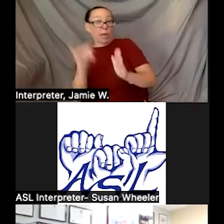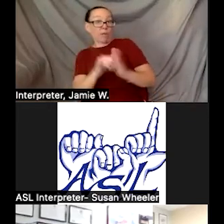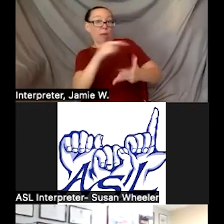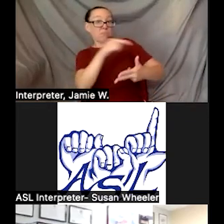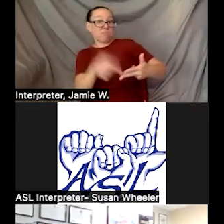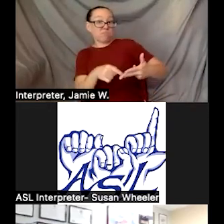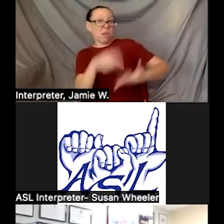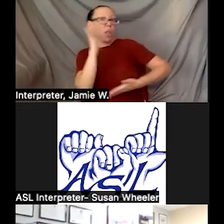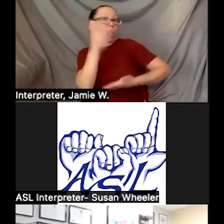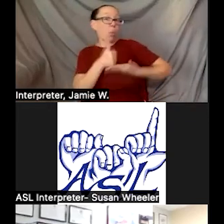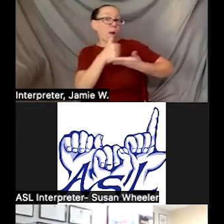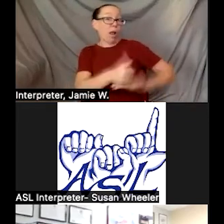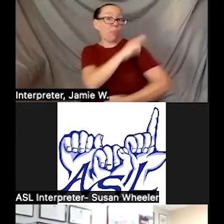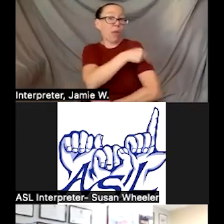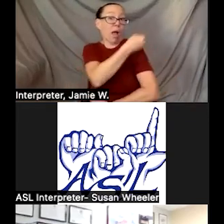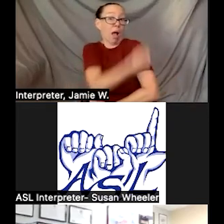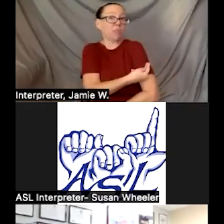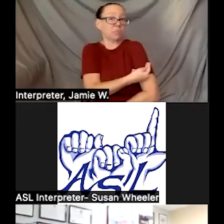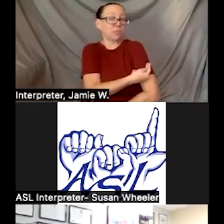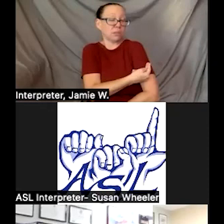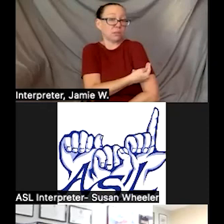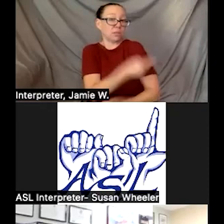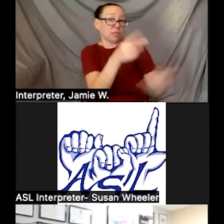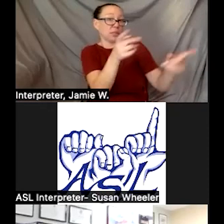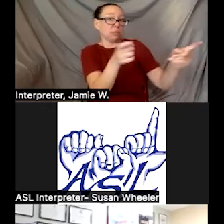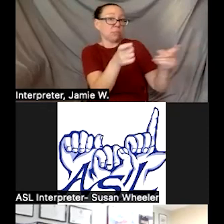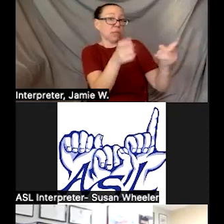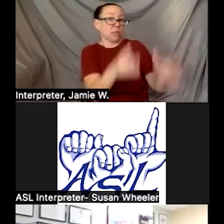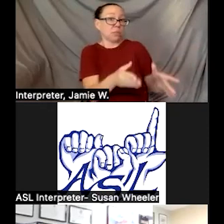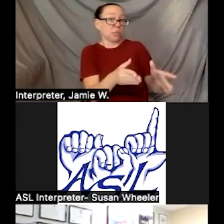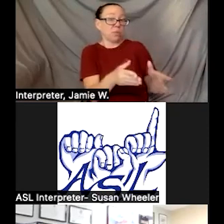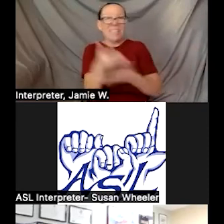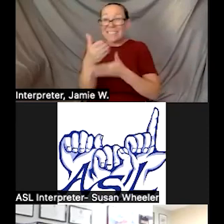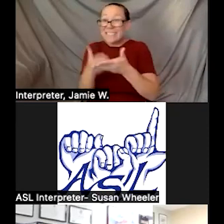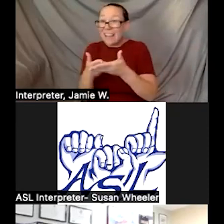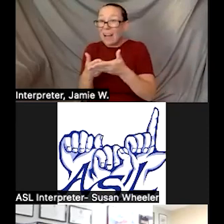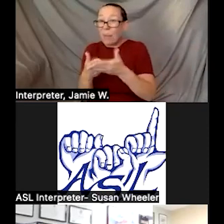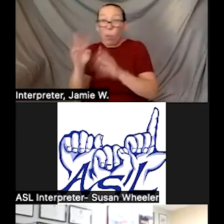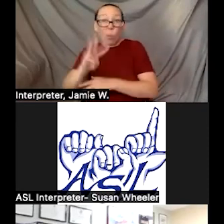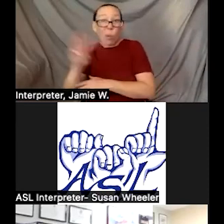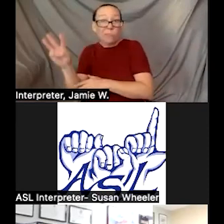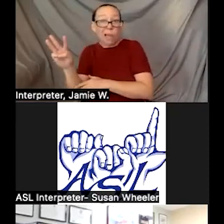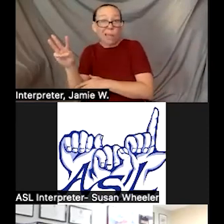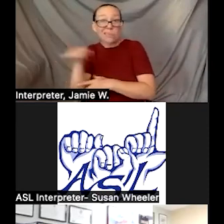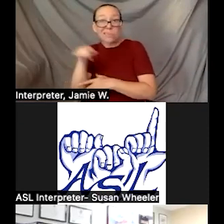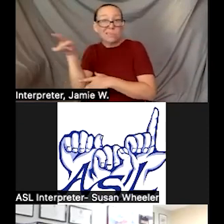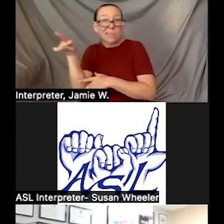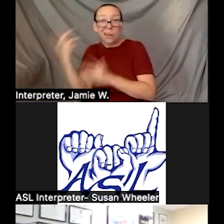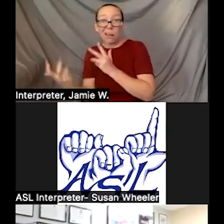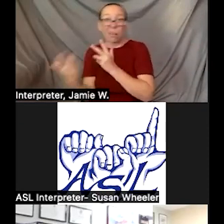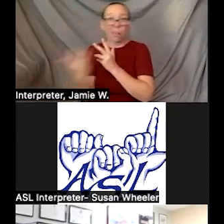hospital manager. We purposely excluded websites that didn't speak to hospital